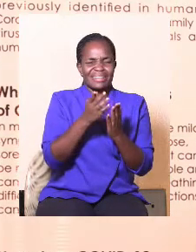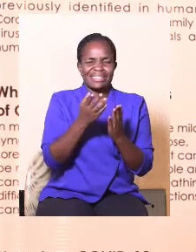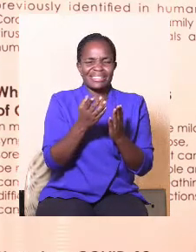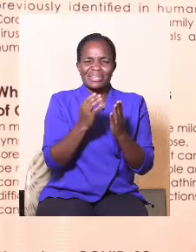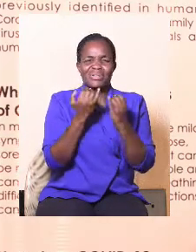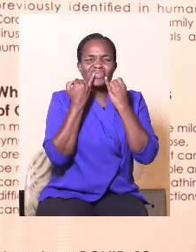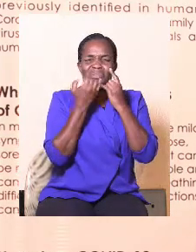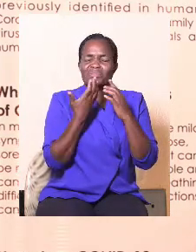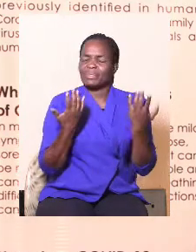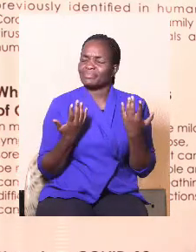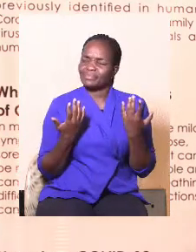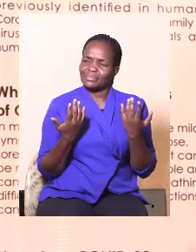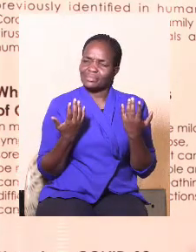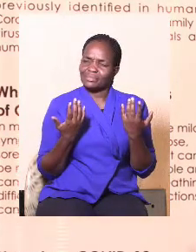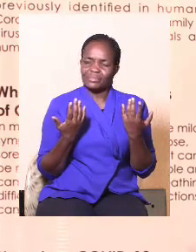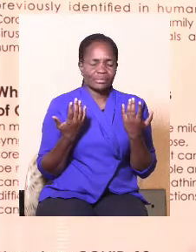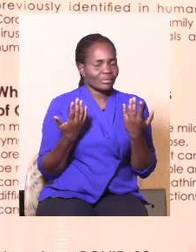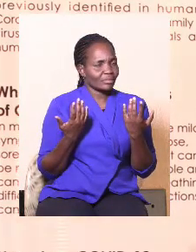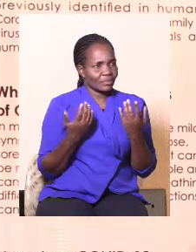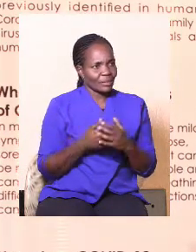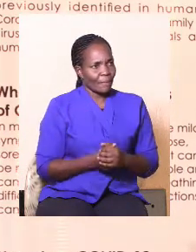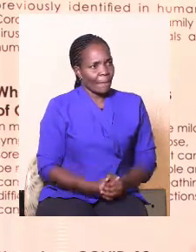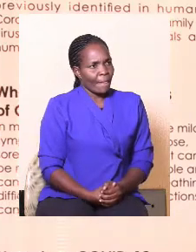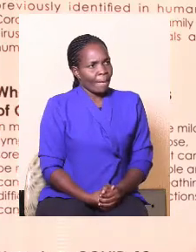an estimate. We don't know,